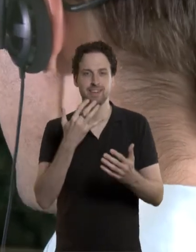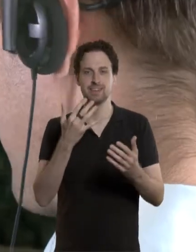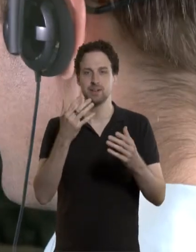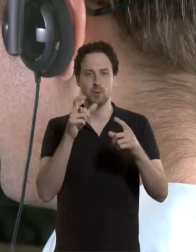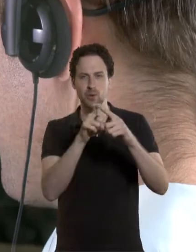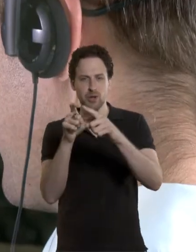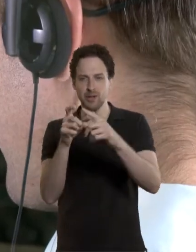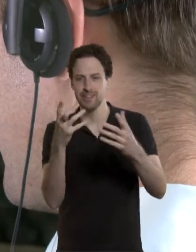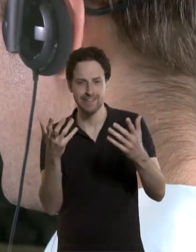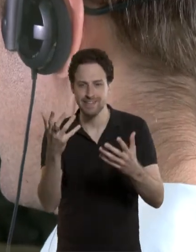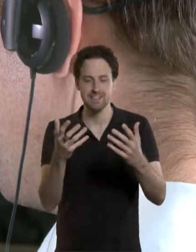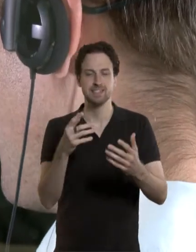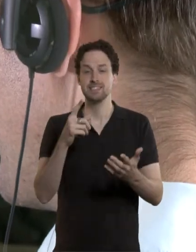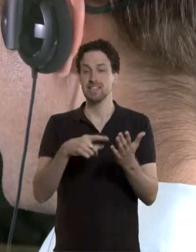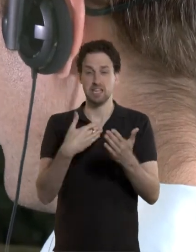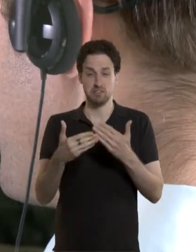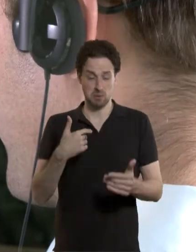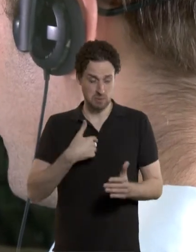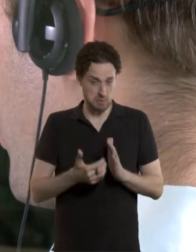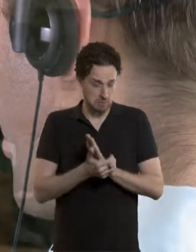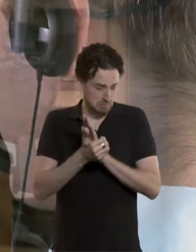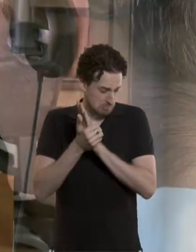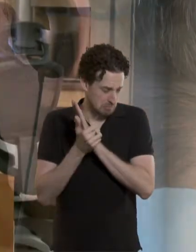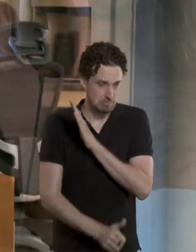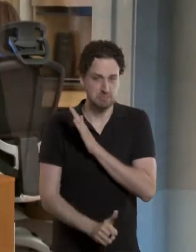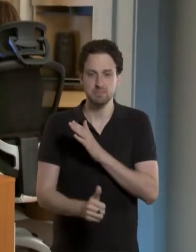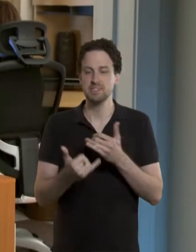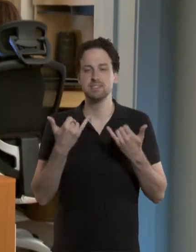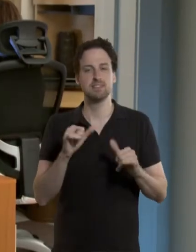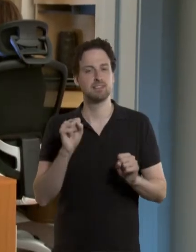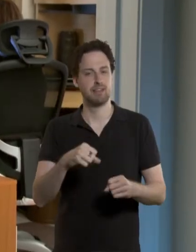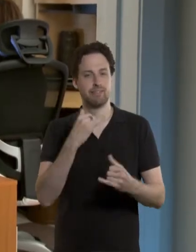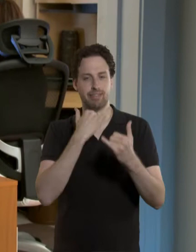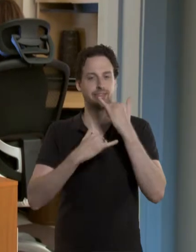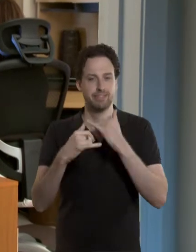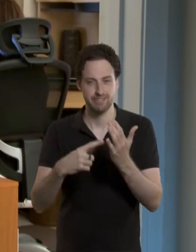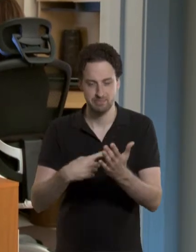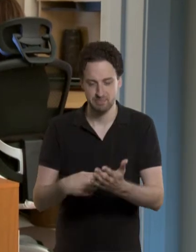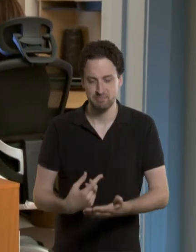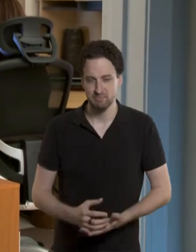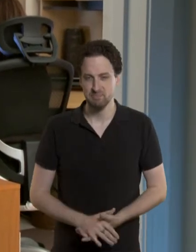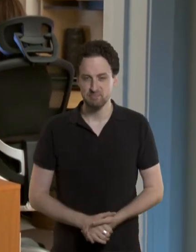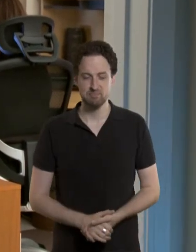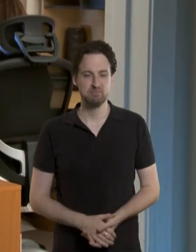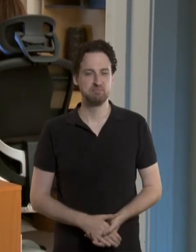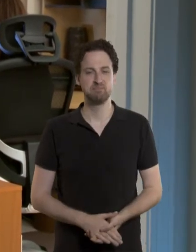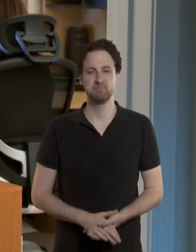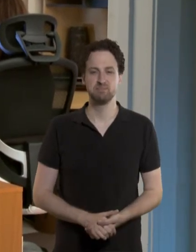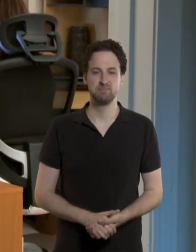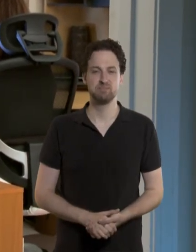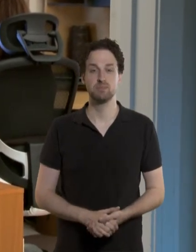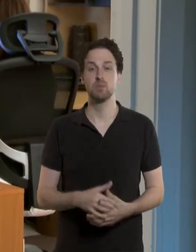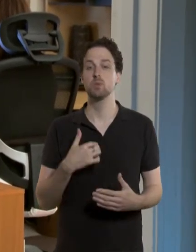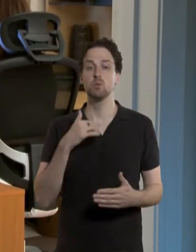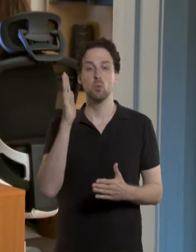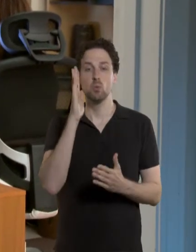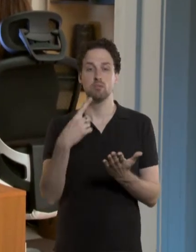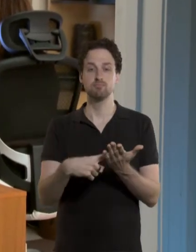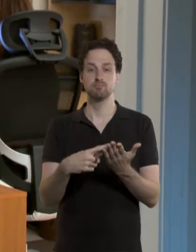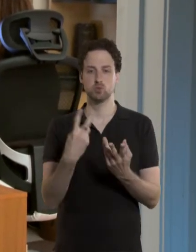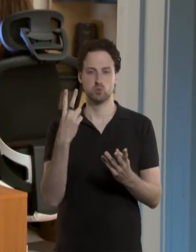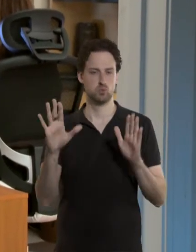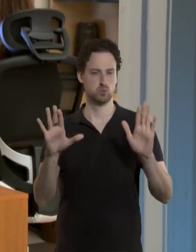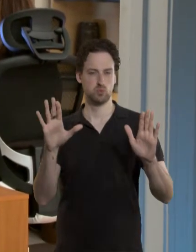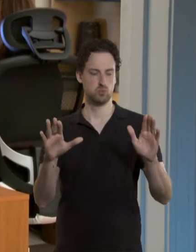fall behind the spoken word, even when prepared by highly skilled and trained captioners. In this video, we'll show you the